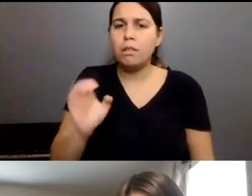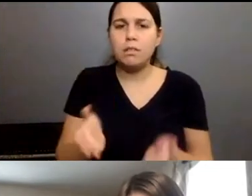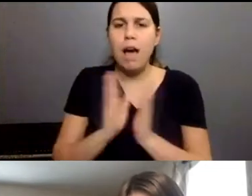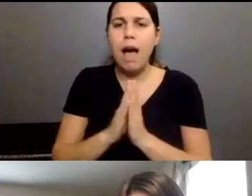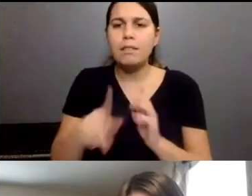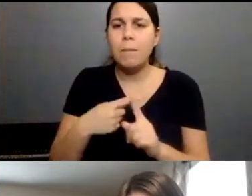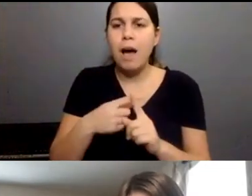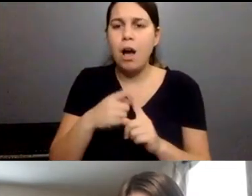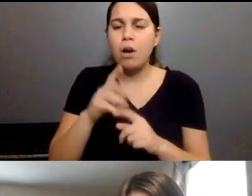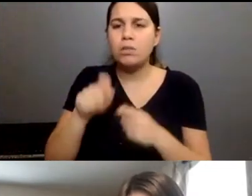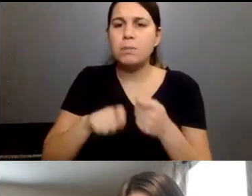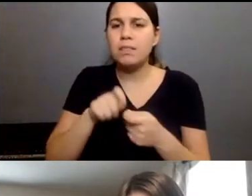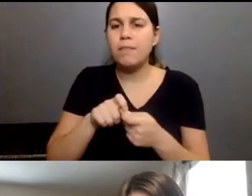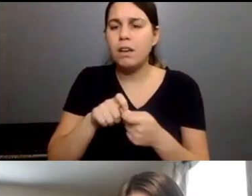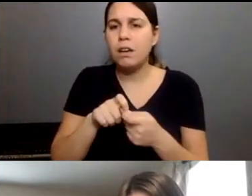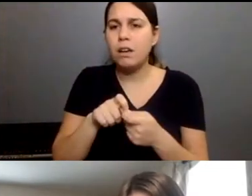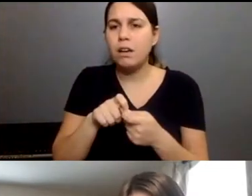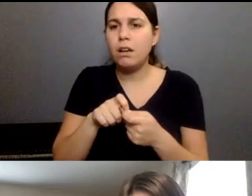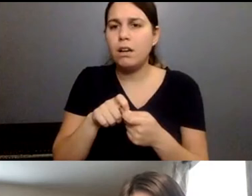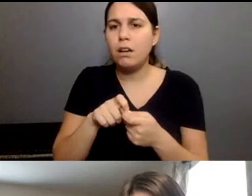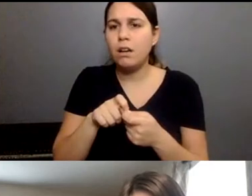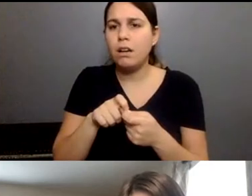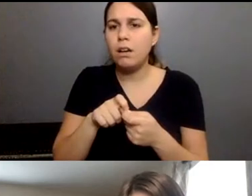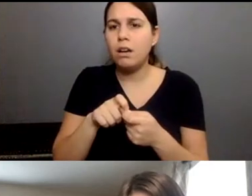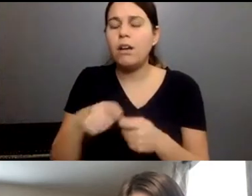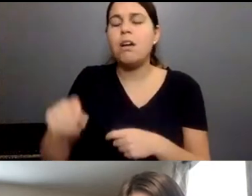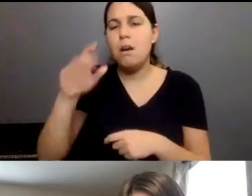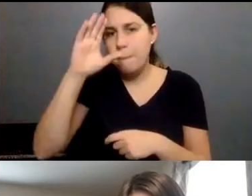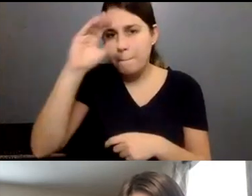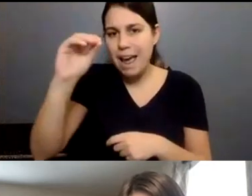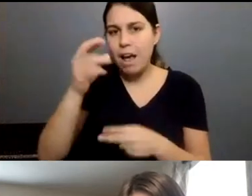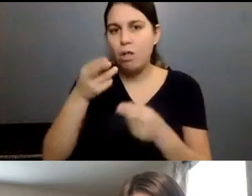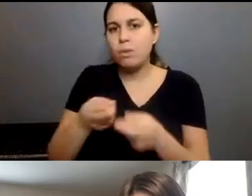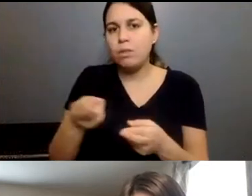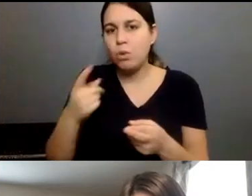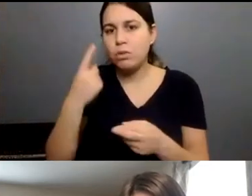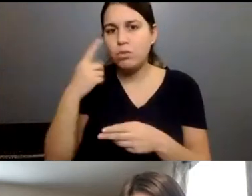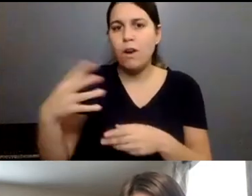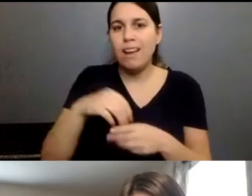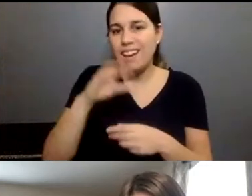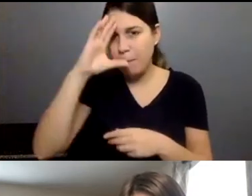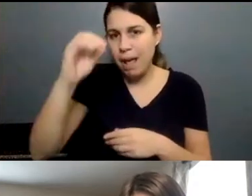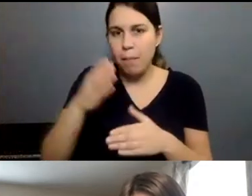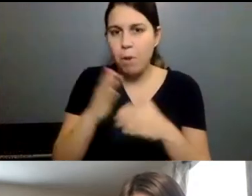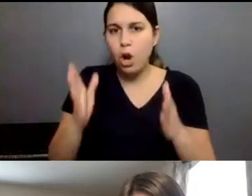male resources to engage male partners. Anything specific that you can share?